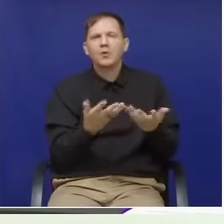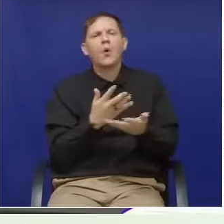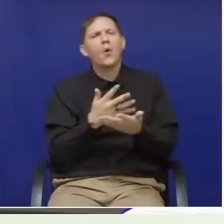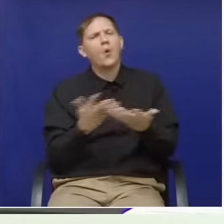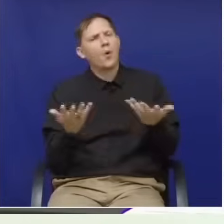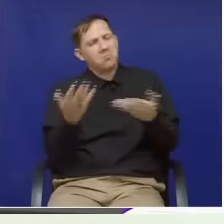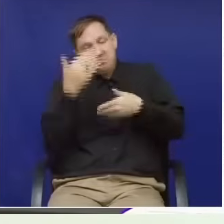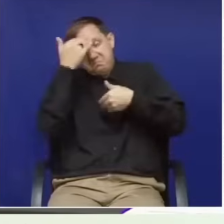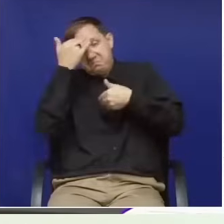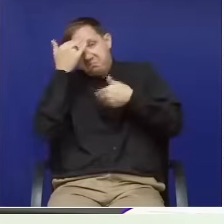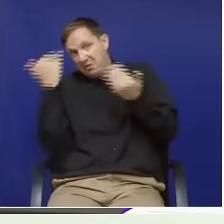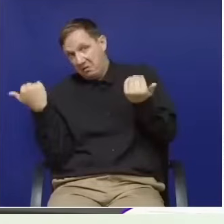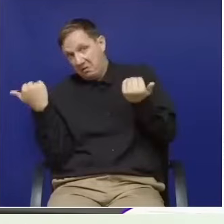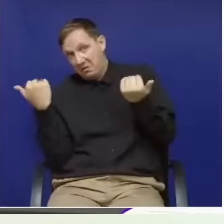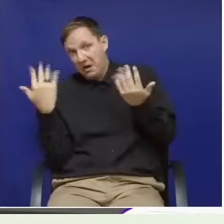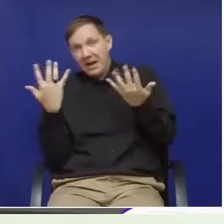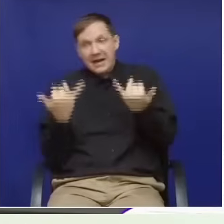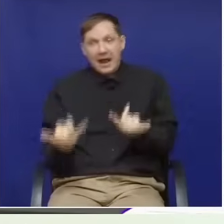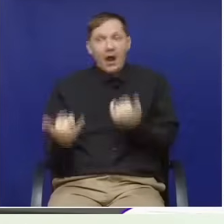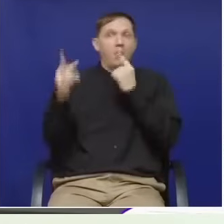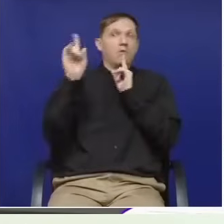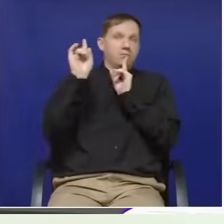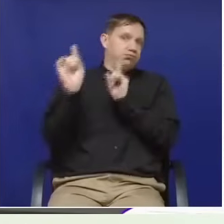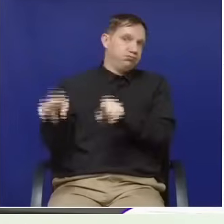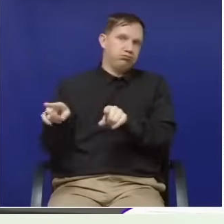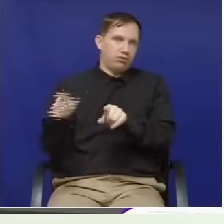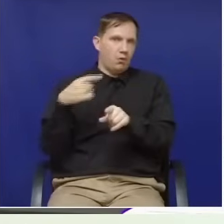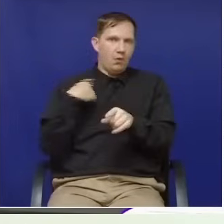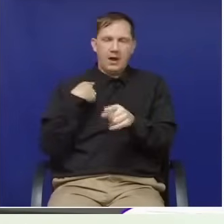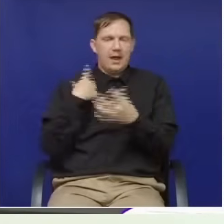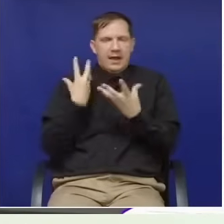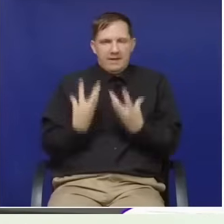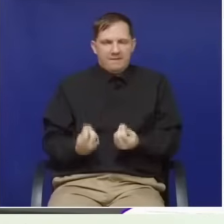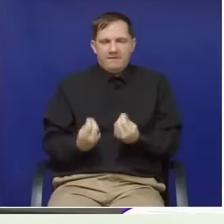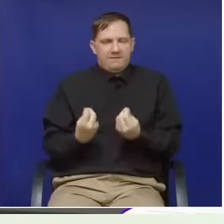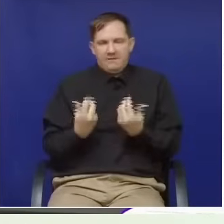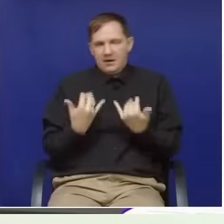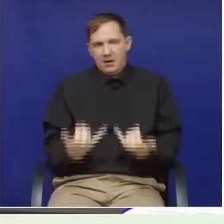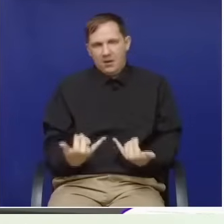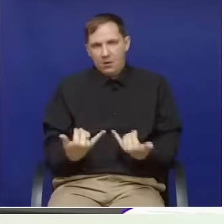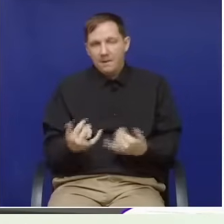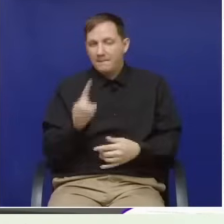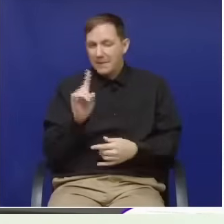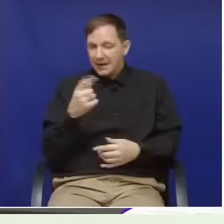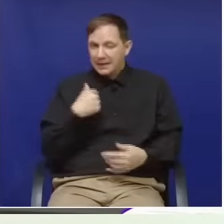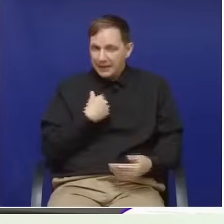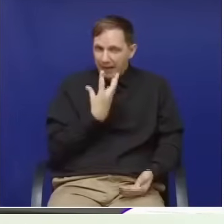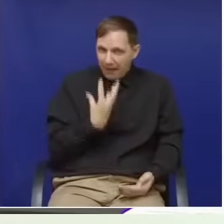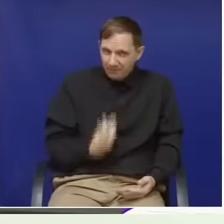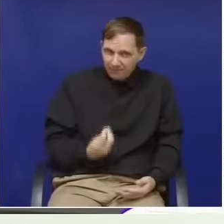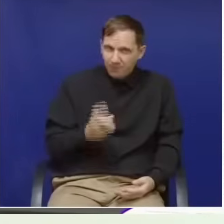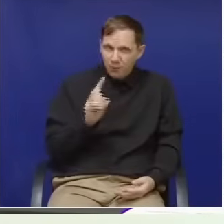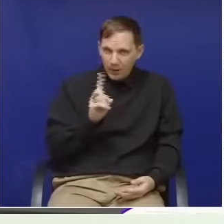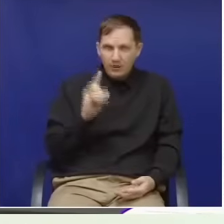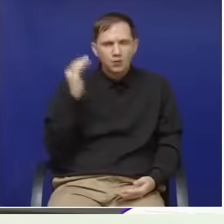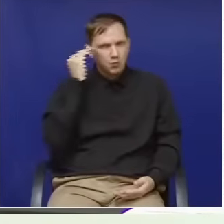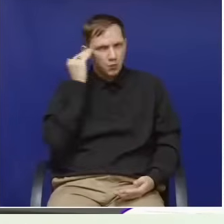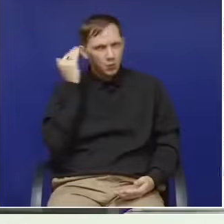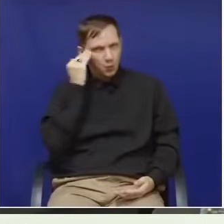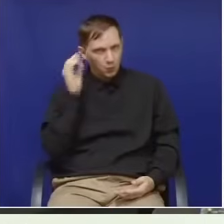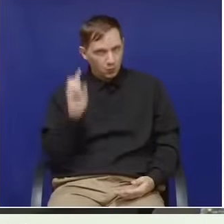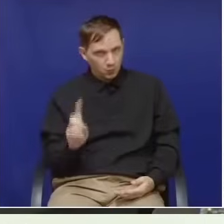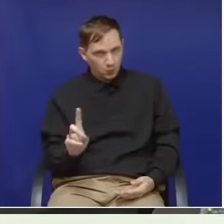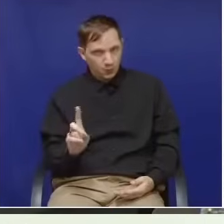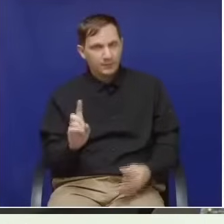I cannot give you right now because I don't have those answers right away. What I know is that